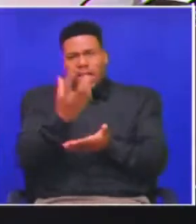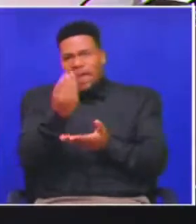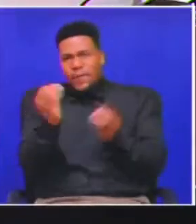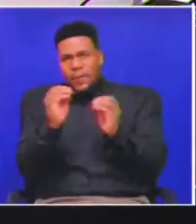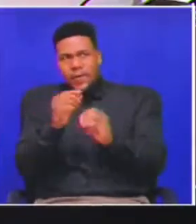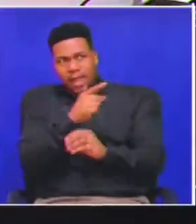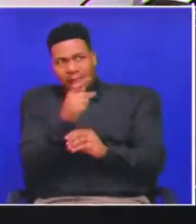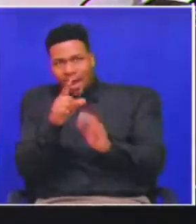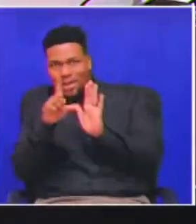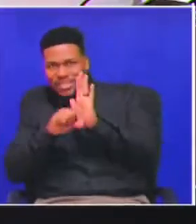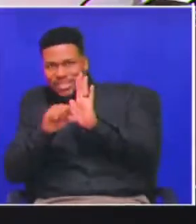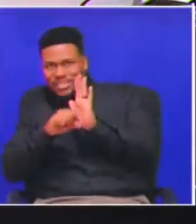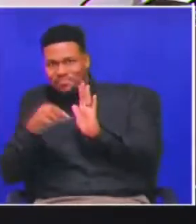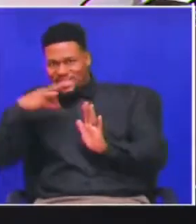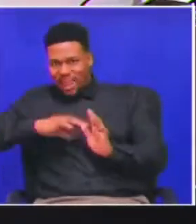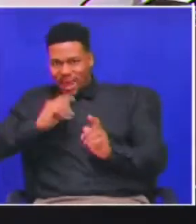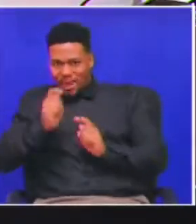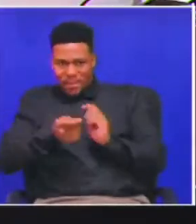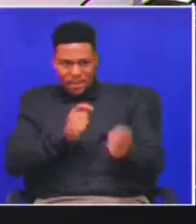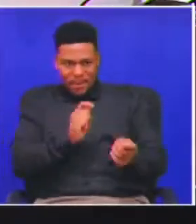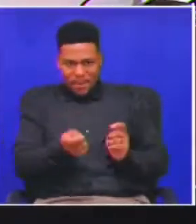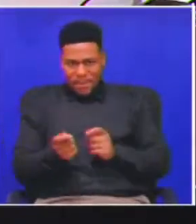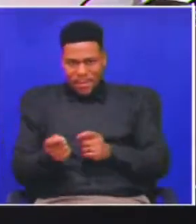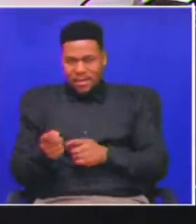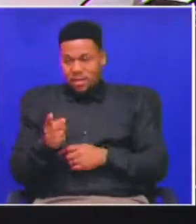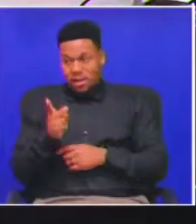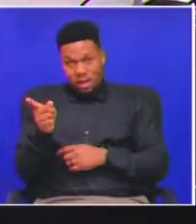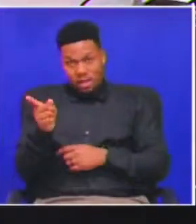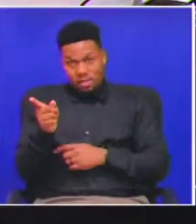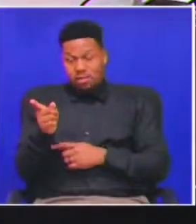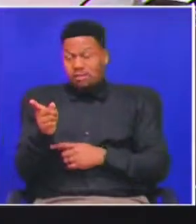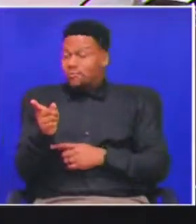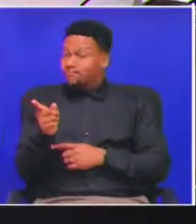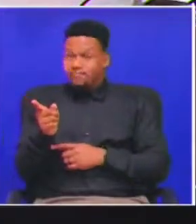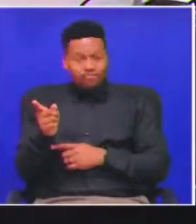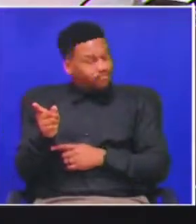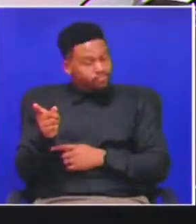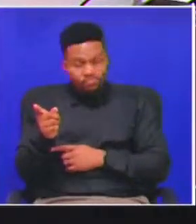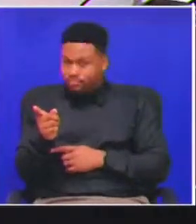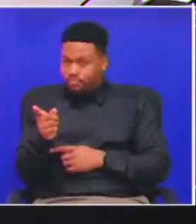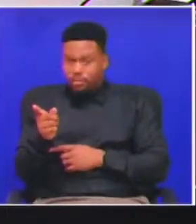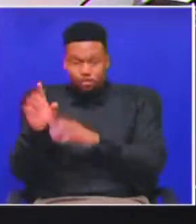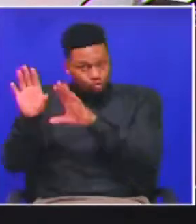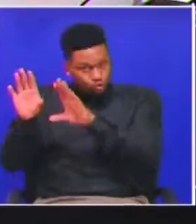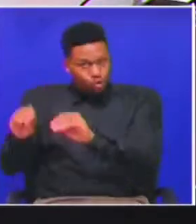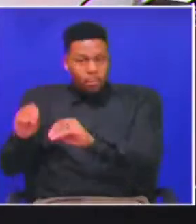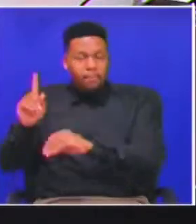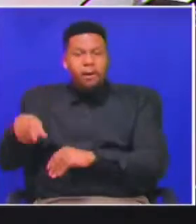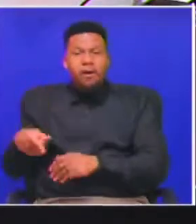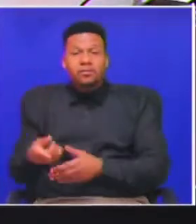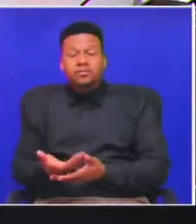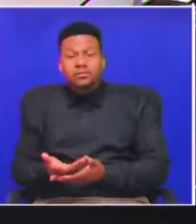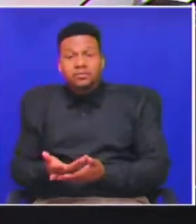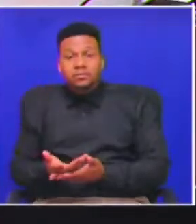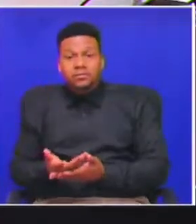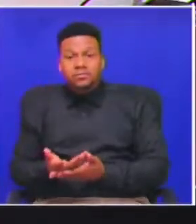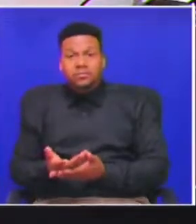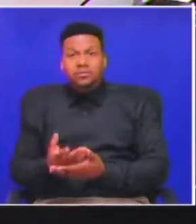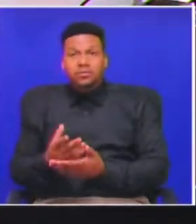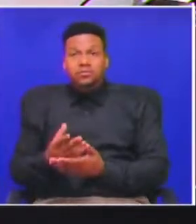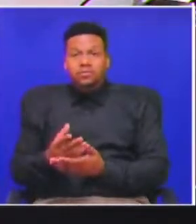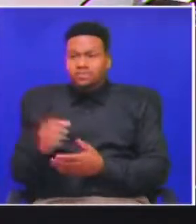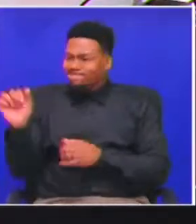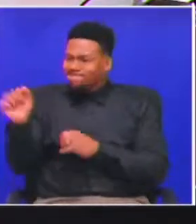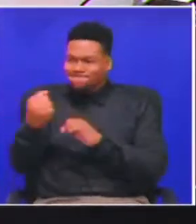So they are committing an offense, and I call on employers, they must stop employing people who are